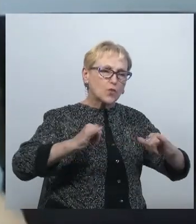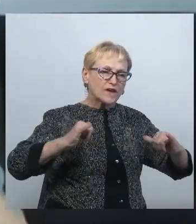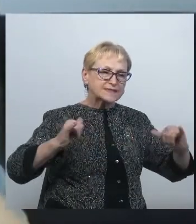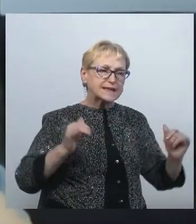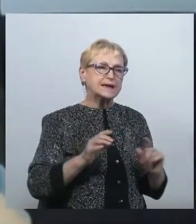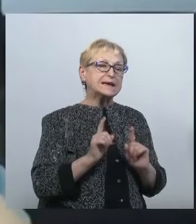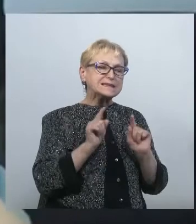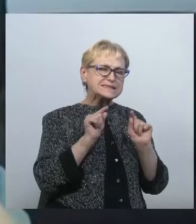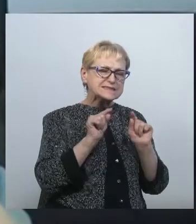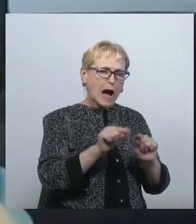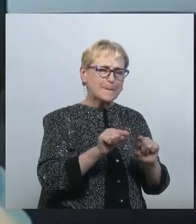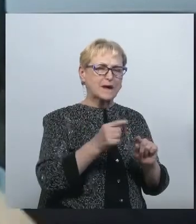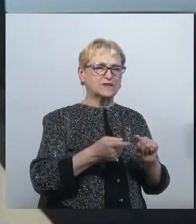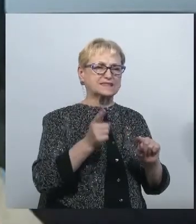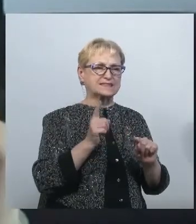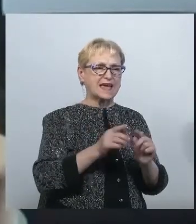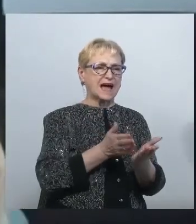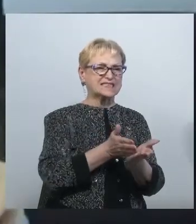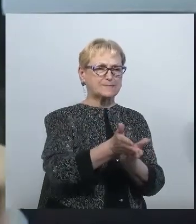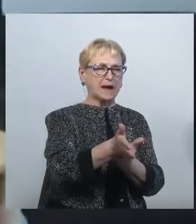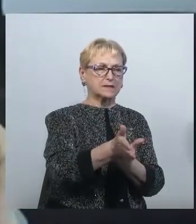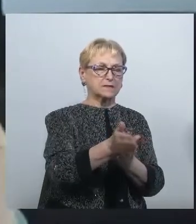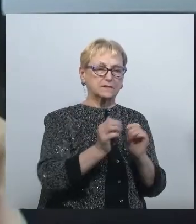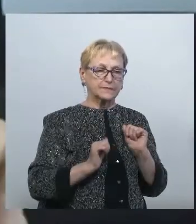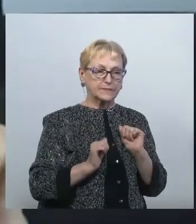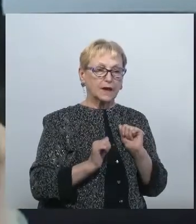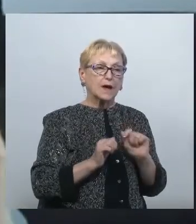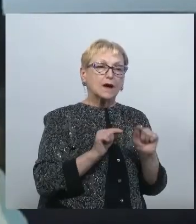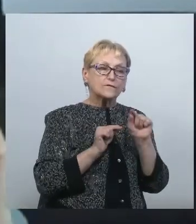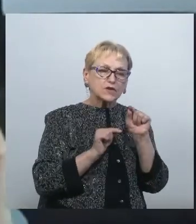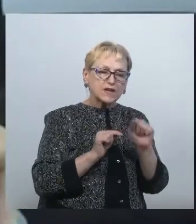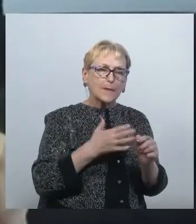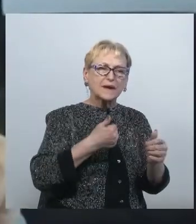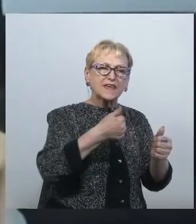to spread this aspect. And by the way,